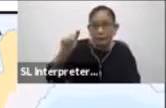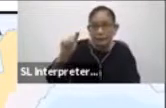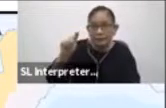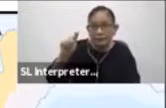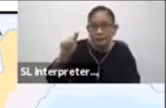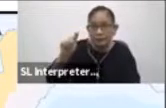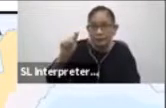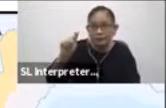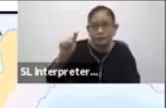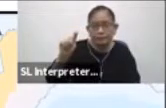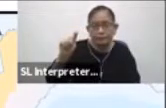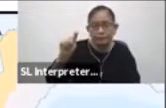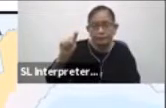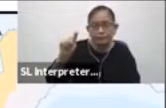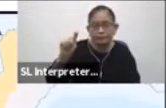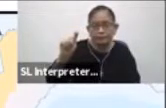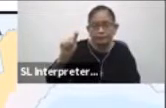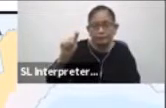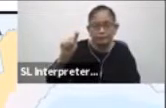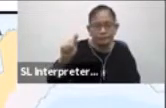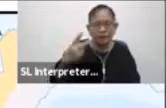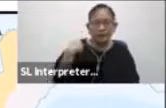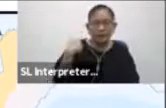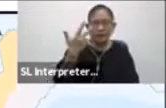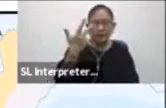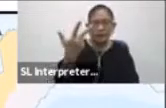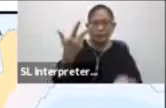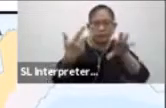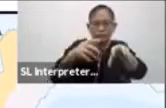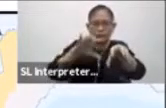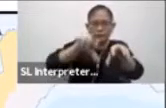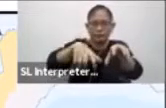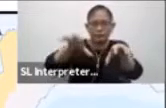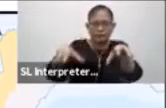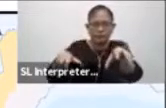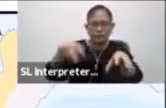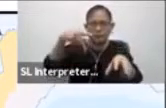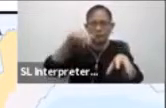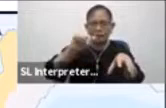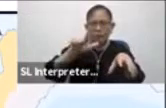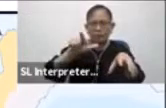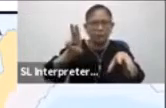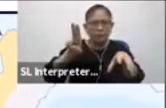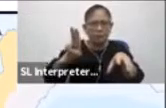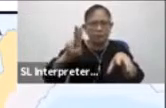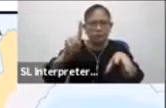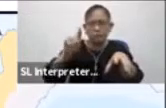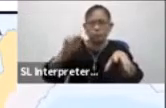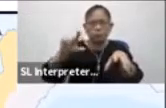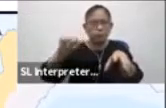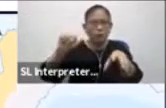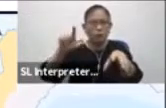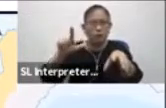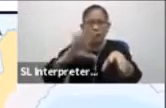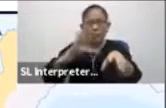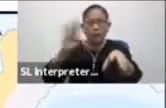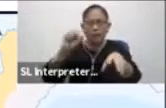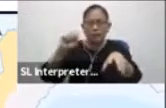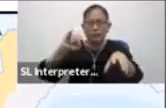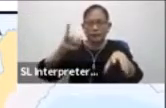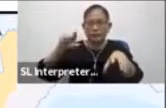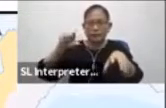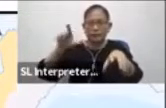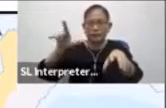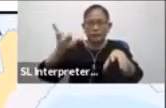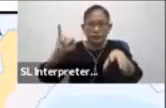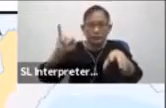the three districts are located. It's Palu, Donggala, and Sigli. It's located